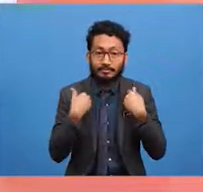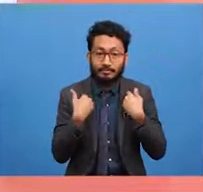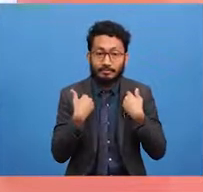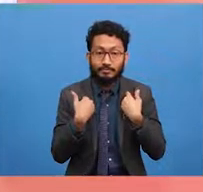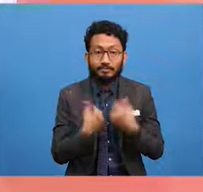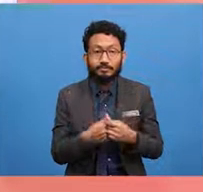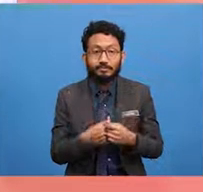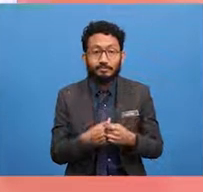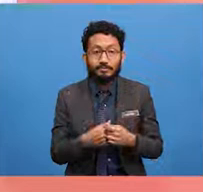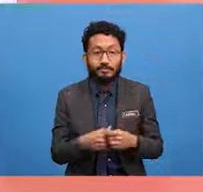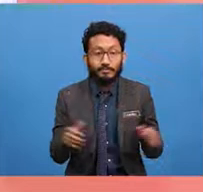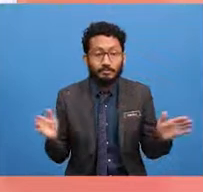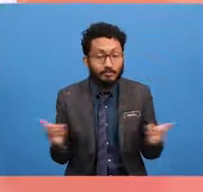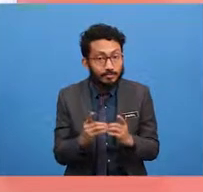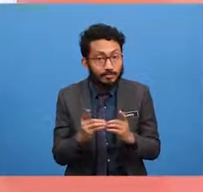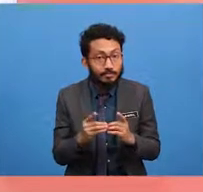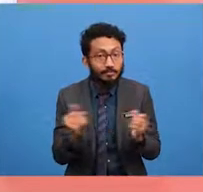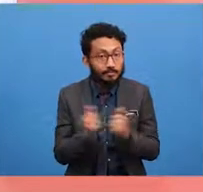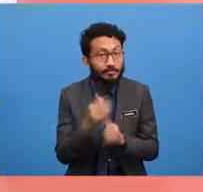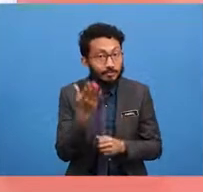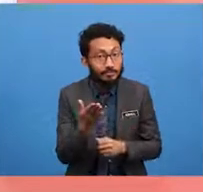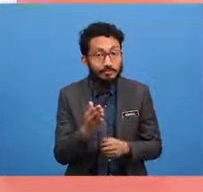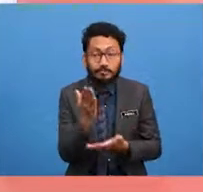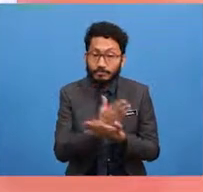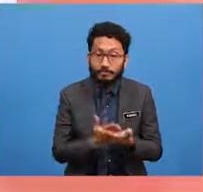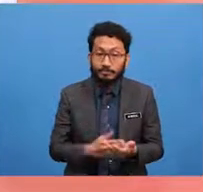you and some of the others who were here on